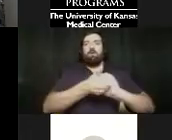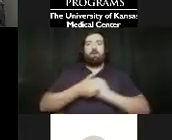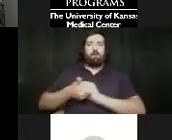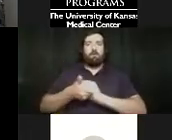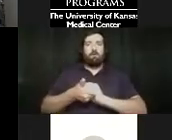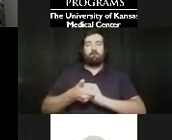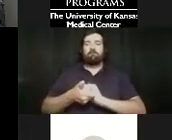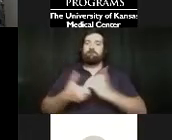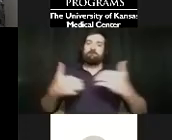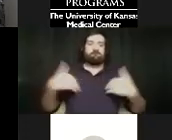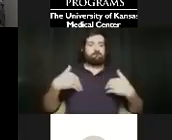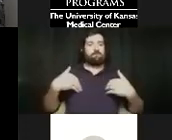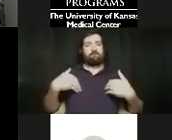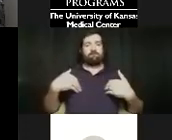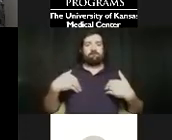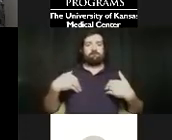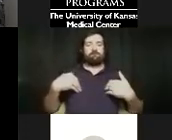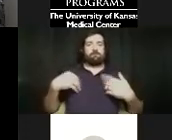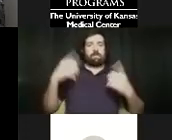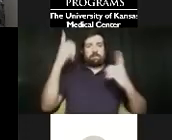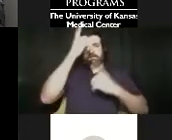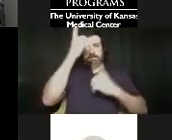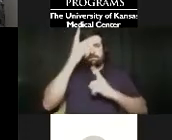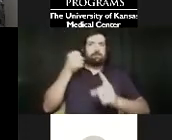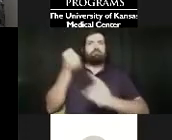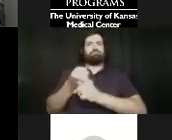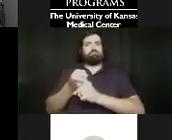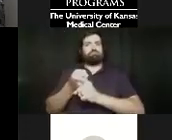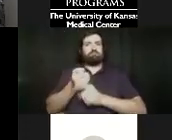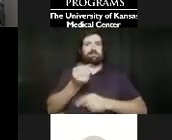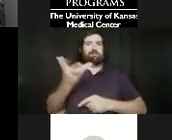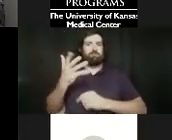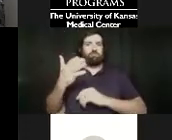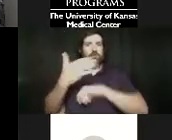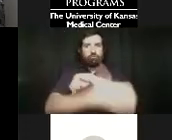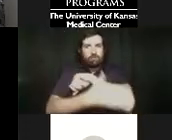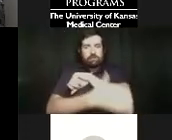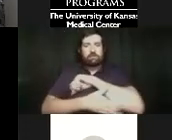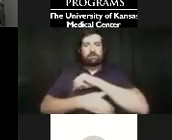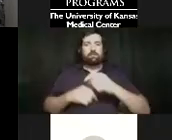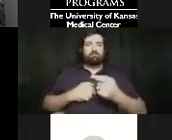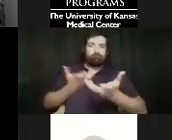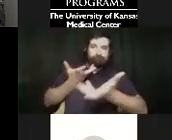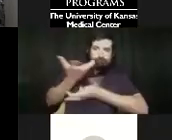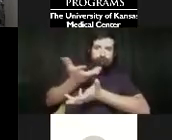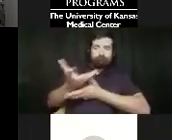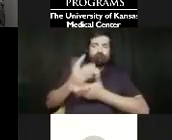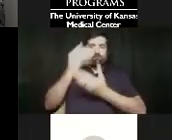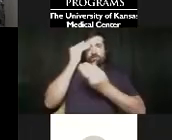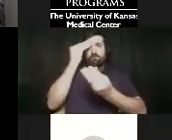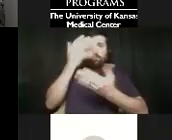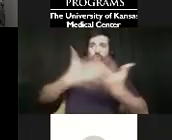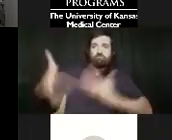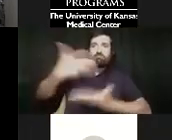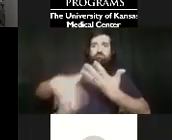have a disease that affects multiple countries where interaction between them, information sharing with